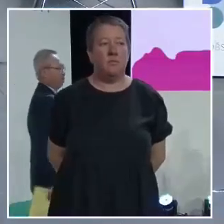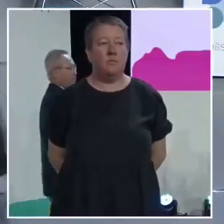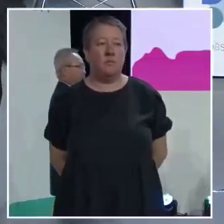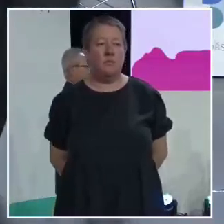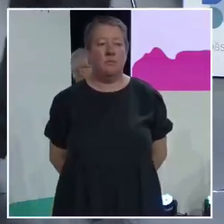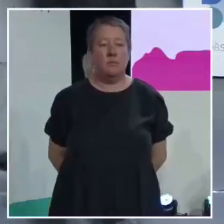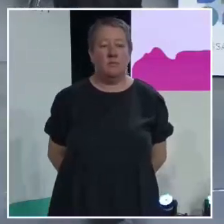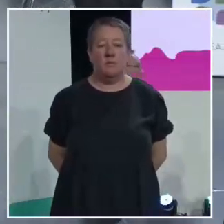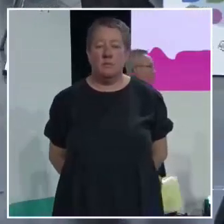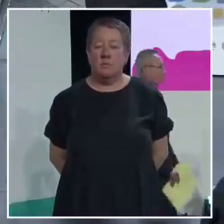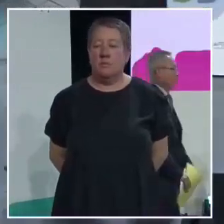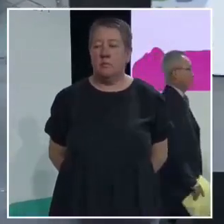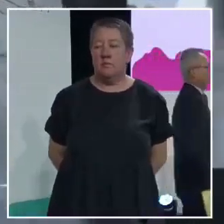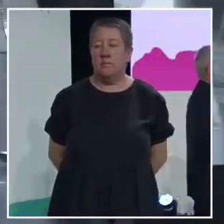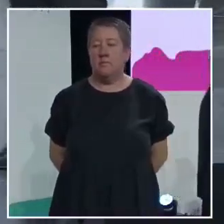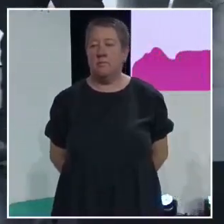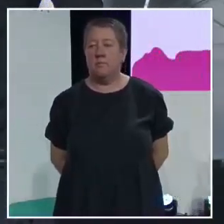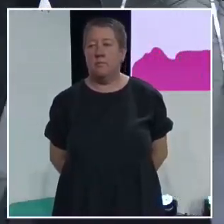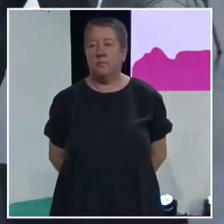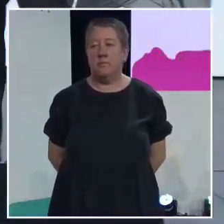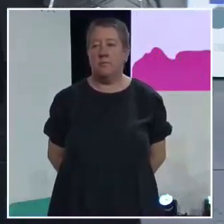Would you like to come?